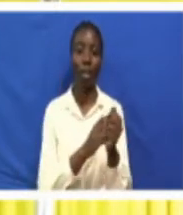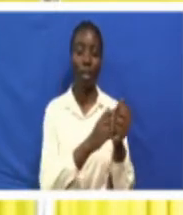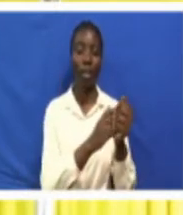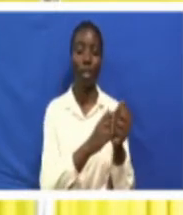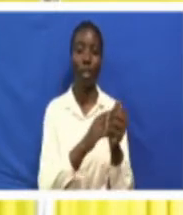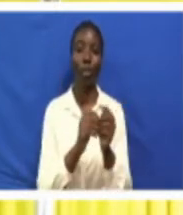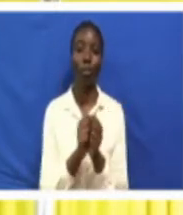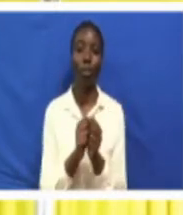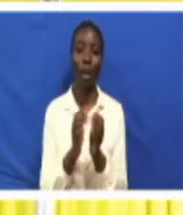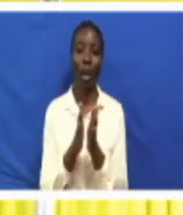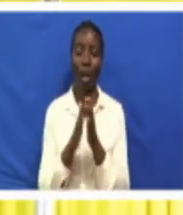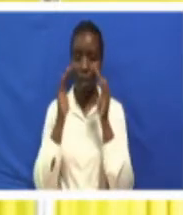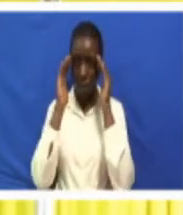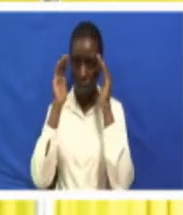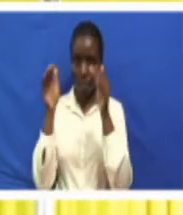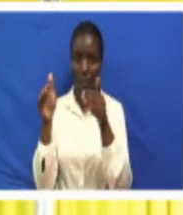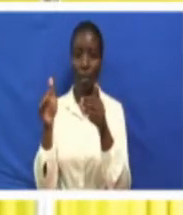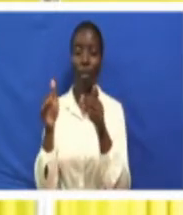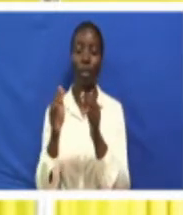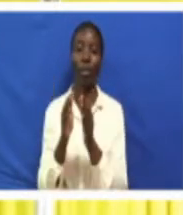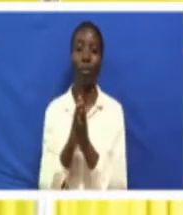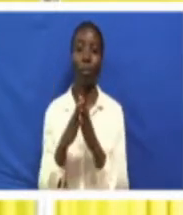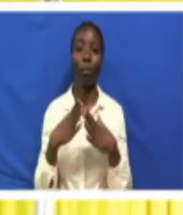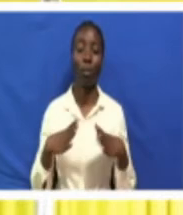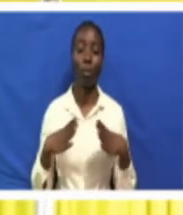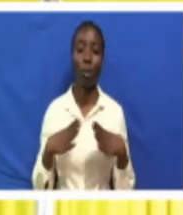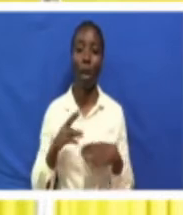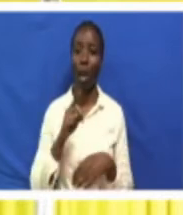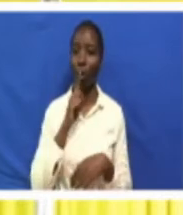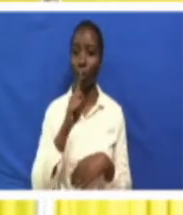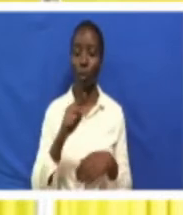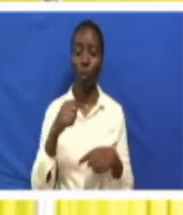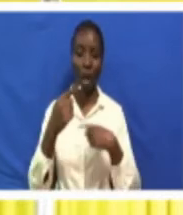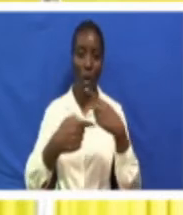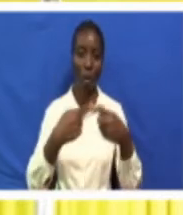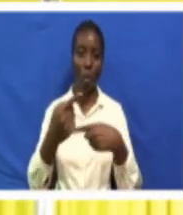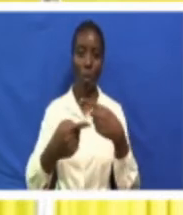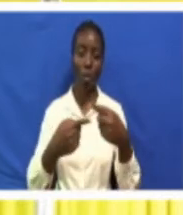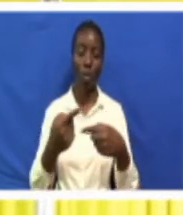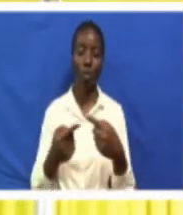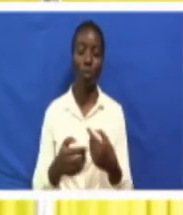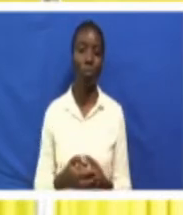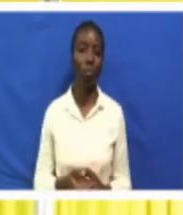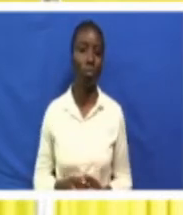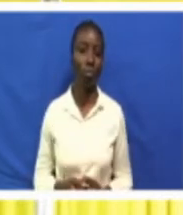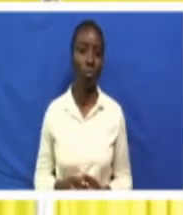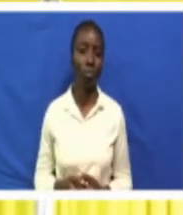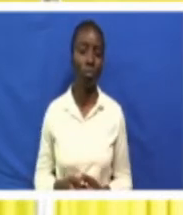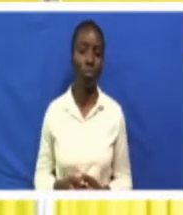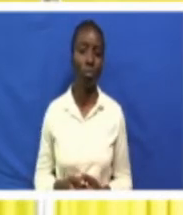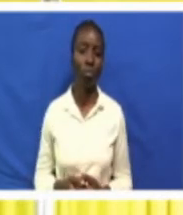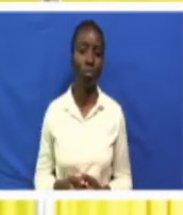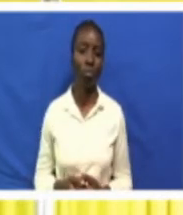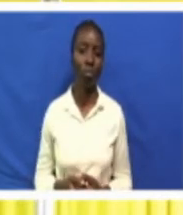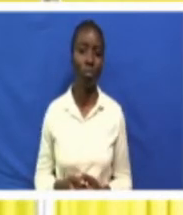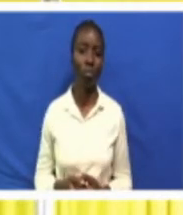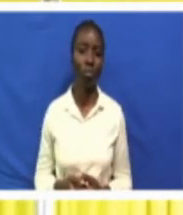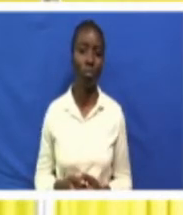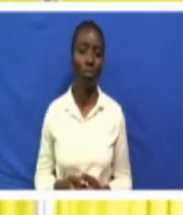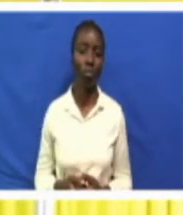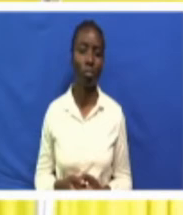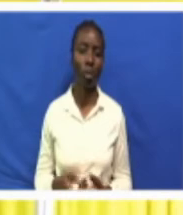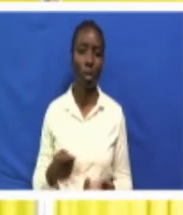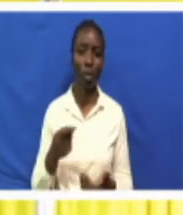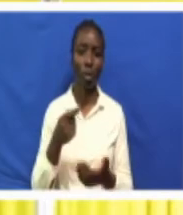clergy and committedly faithful has ensured continuous resource cost management and